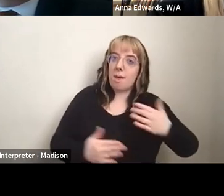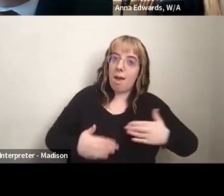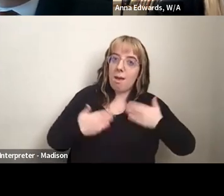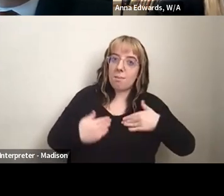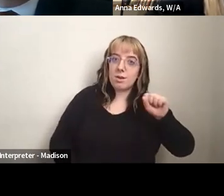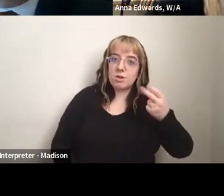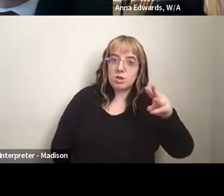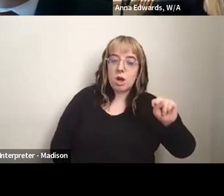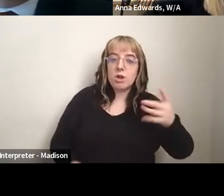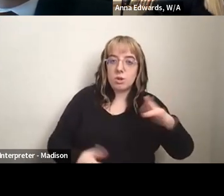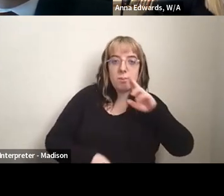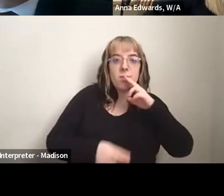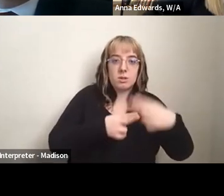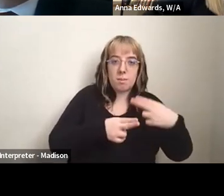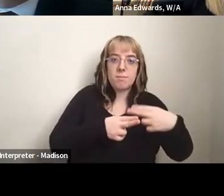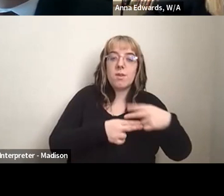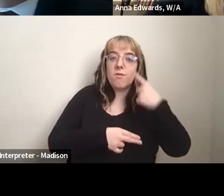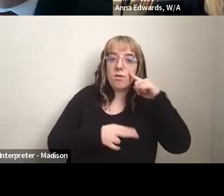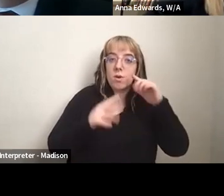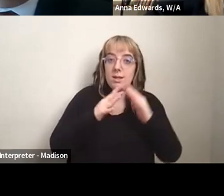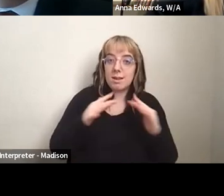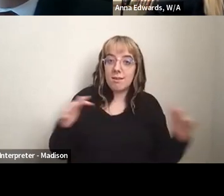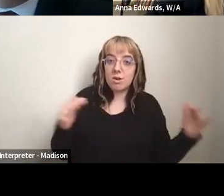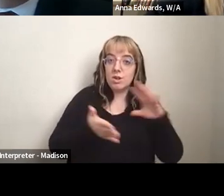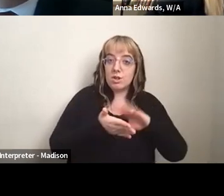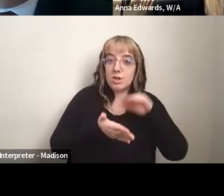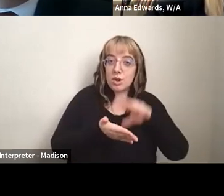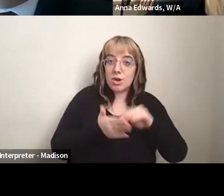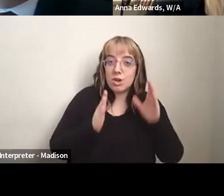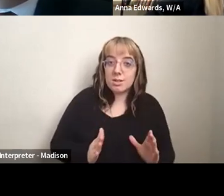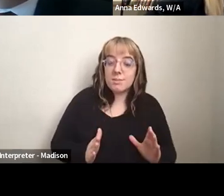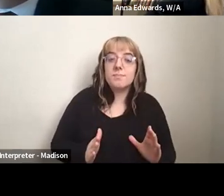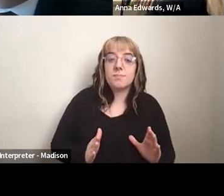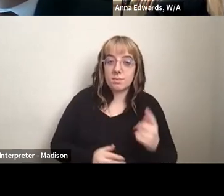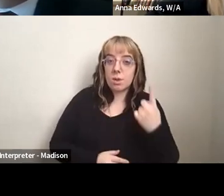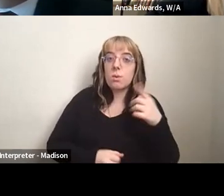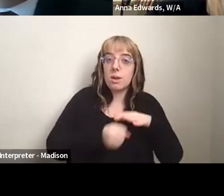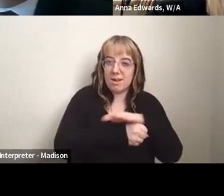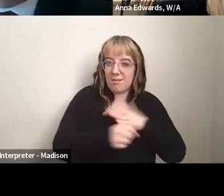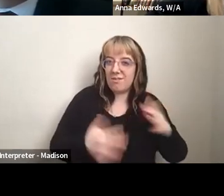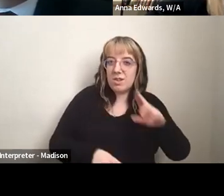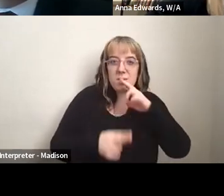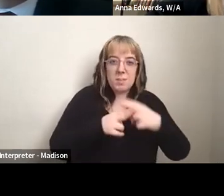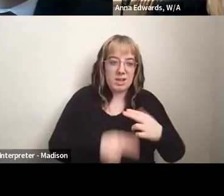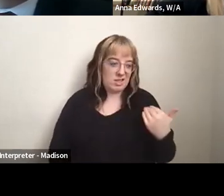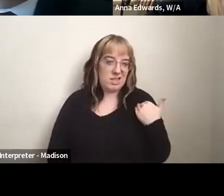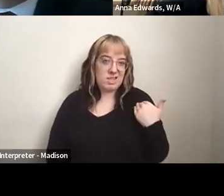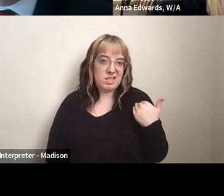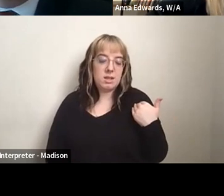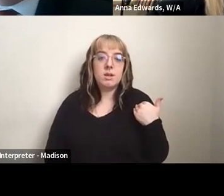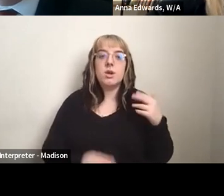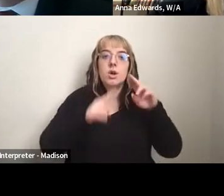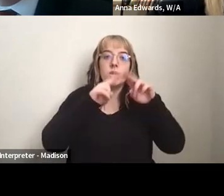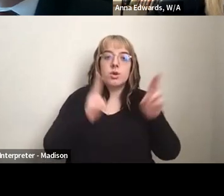up for our diverse learners. One area, and I mentioned it earlier, the universal design